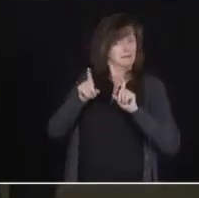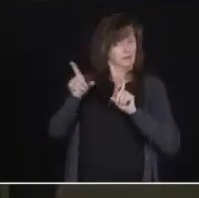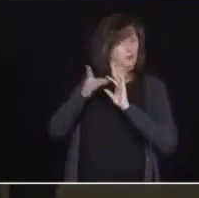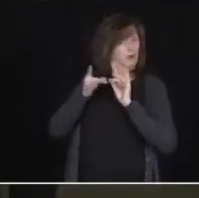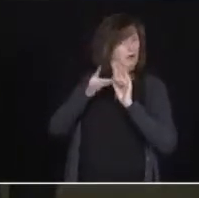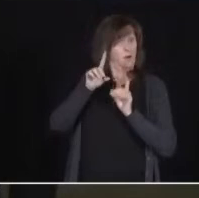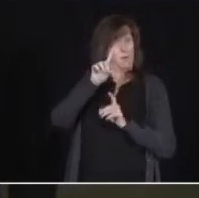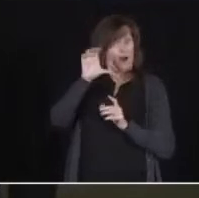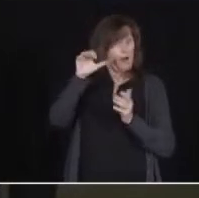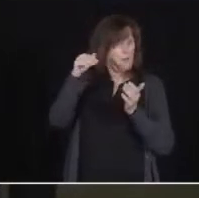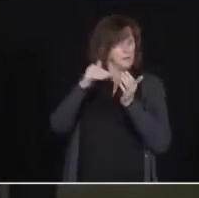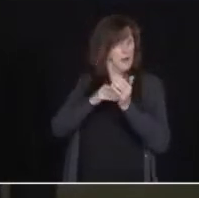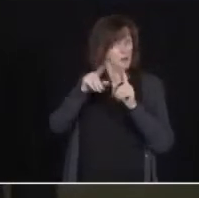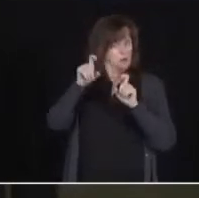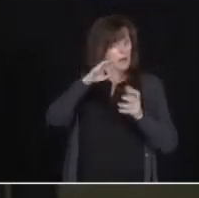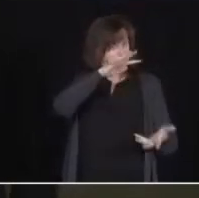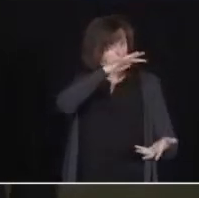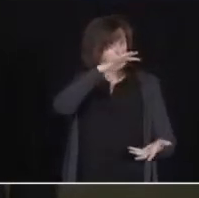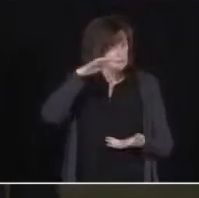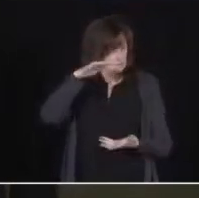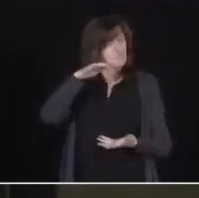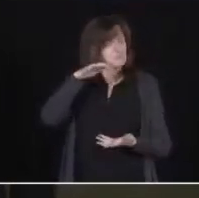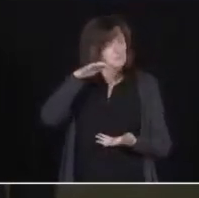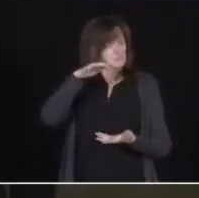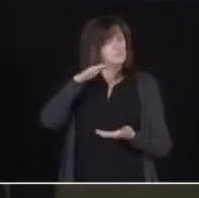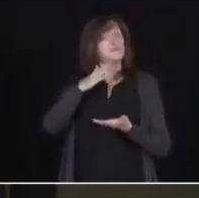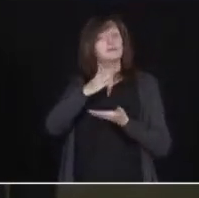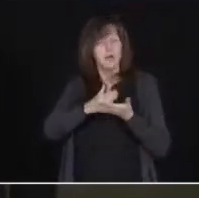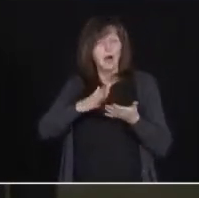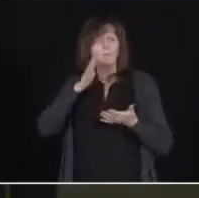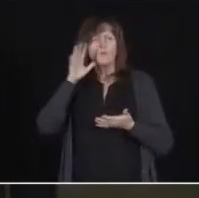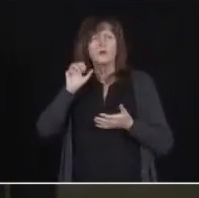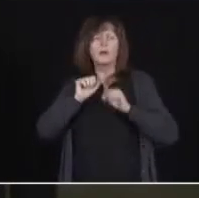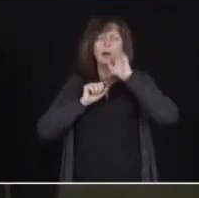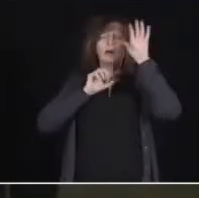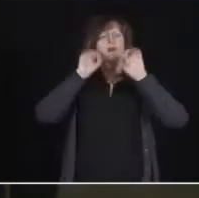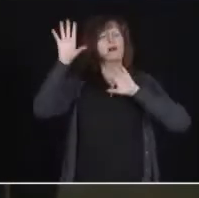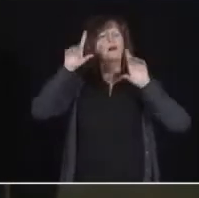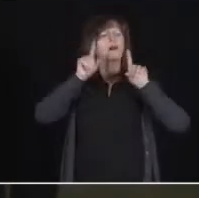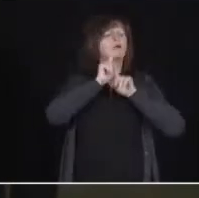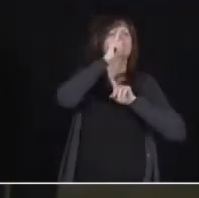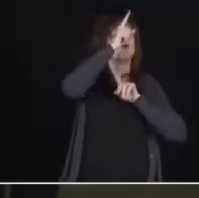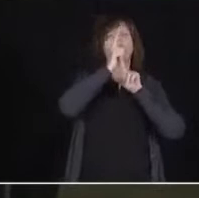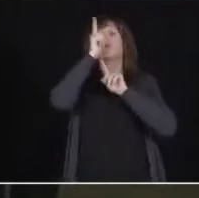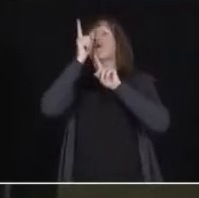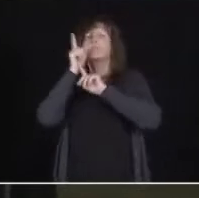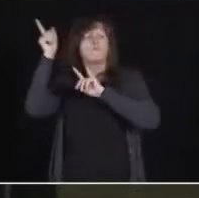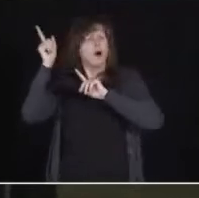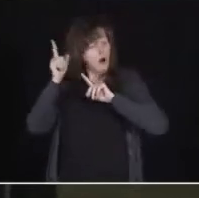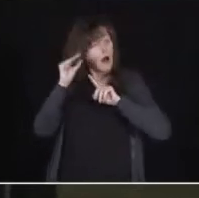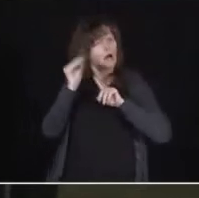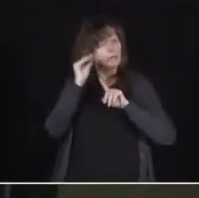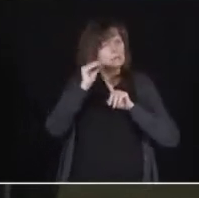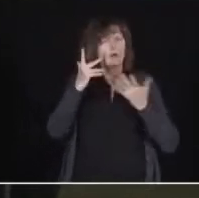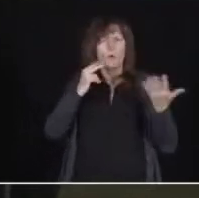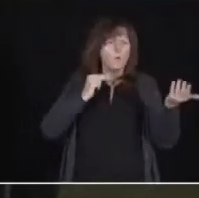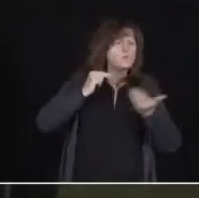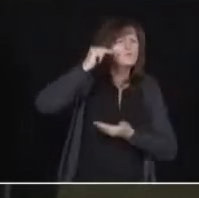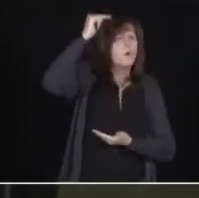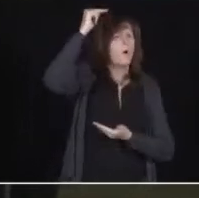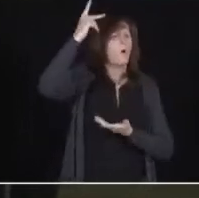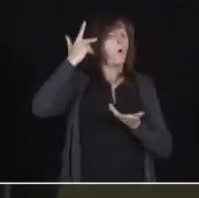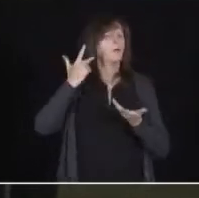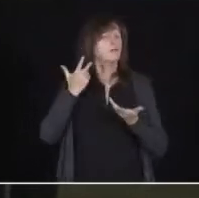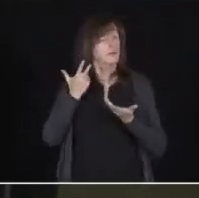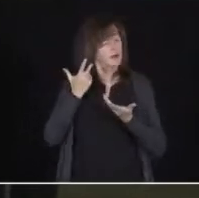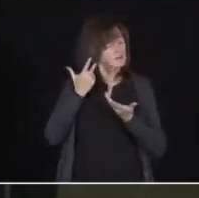that some of them will be going to rural Ontario and northern Ontario, but there are very few cases there. So wasn't the